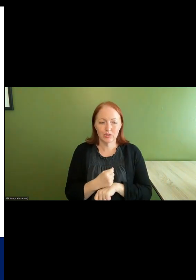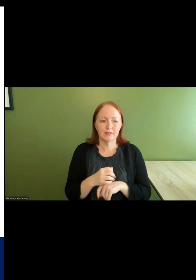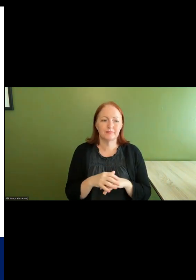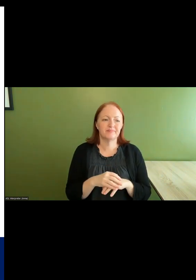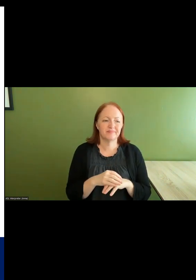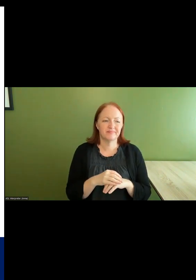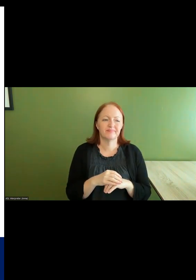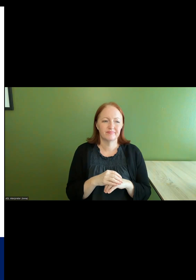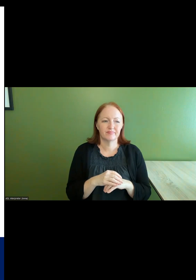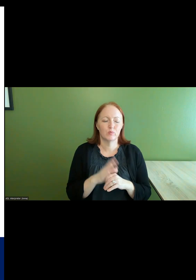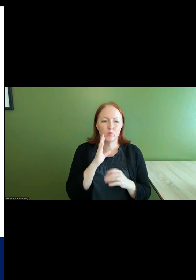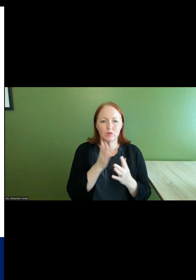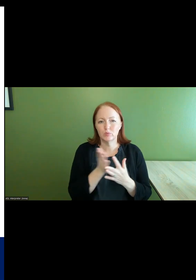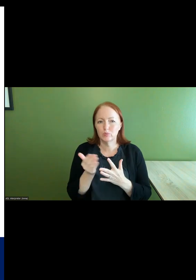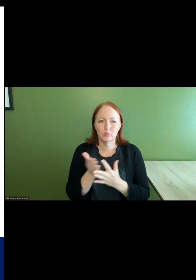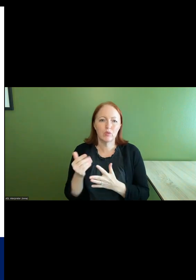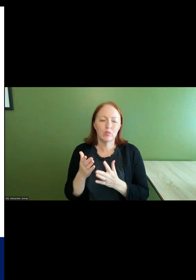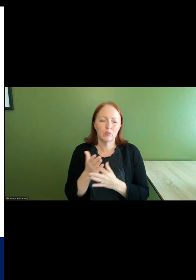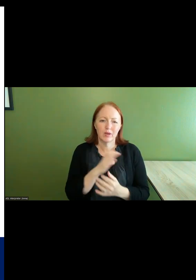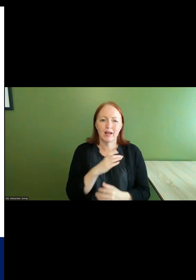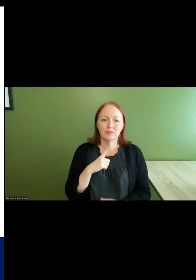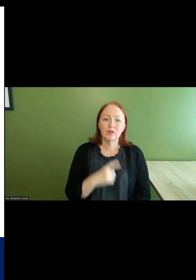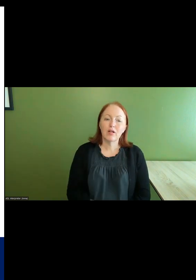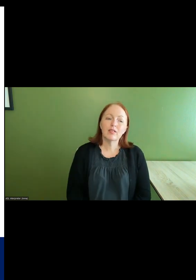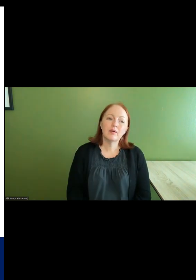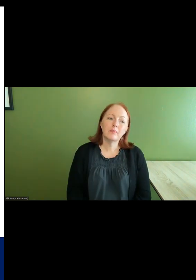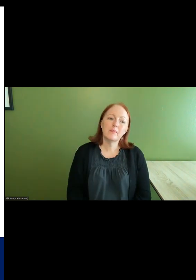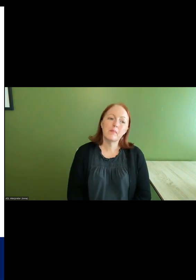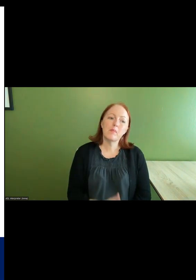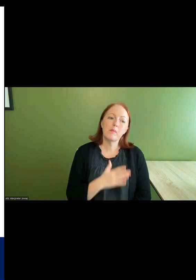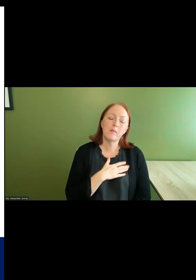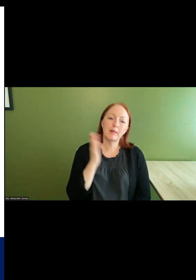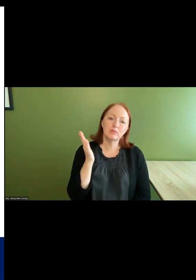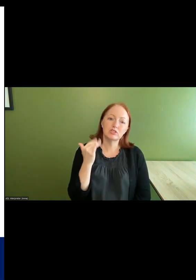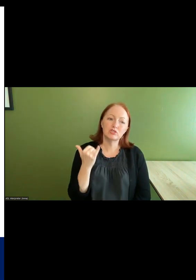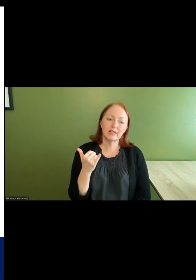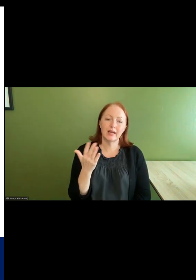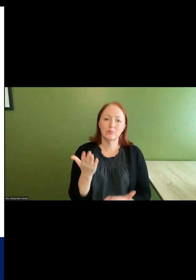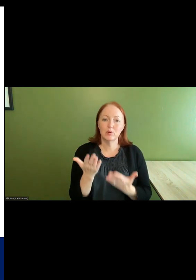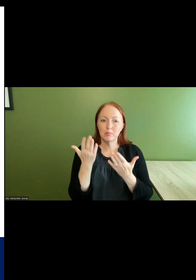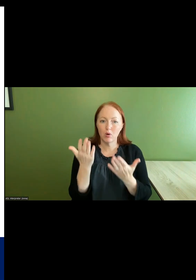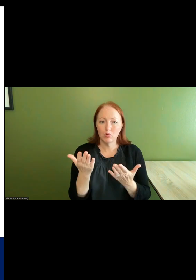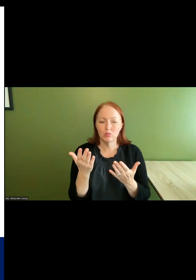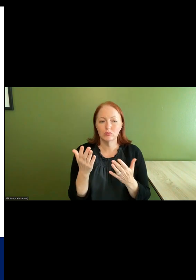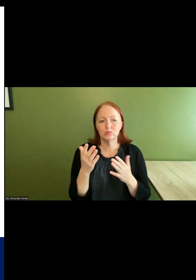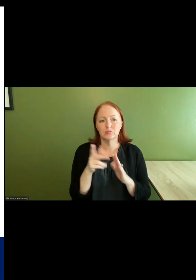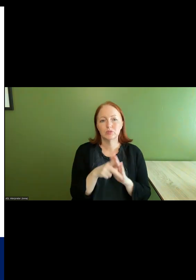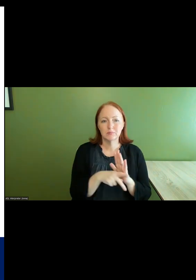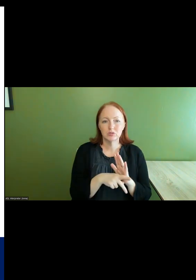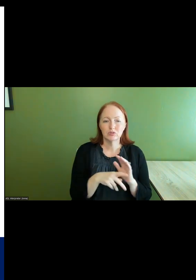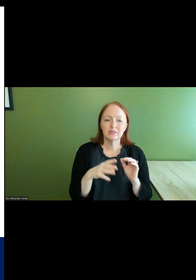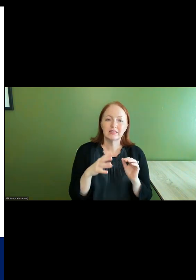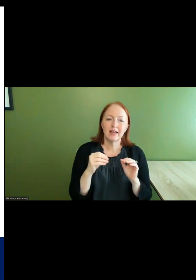as well through the council. So what I'll be presenting today are these proposed principles and